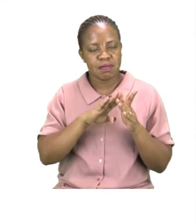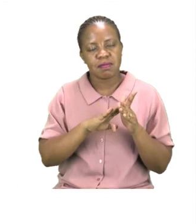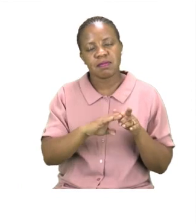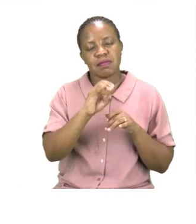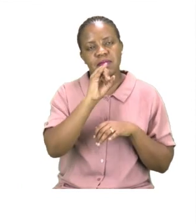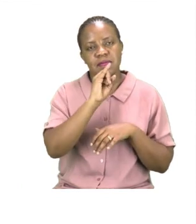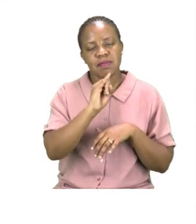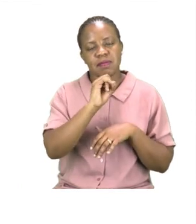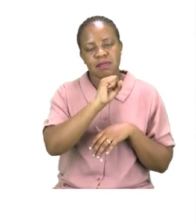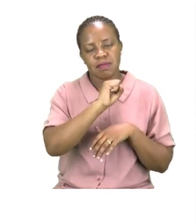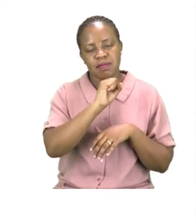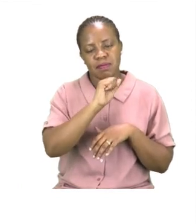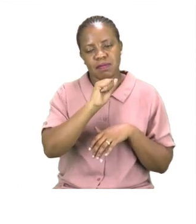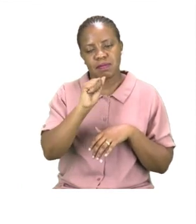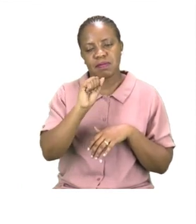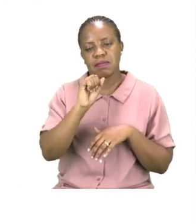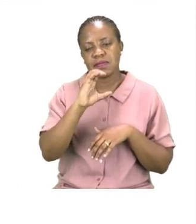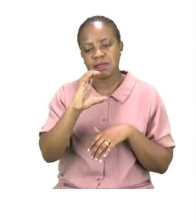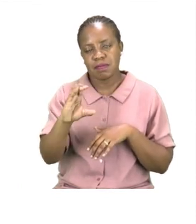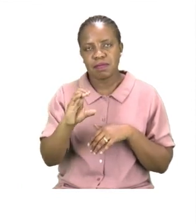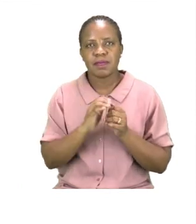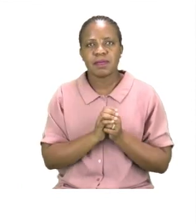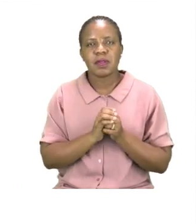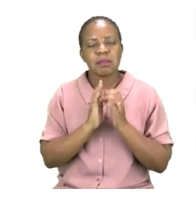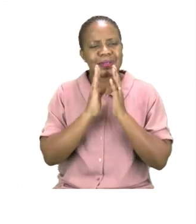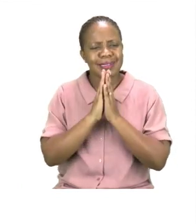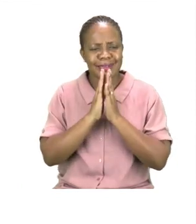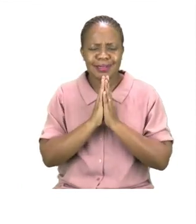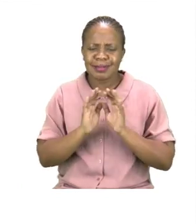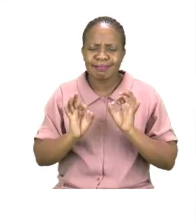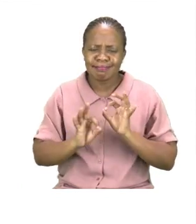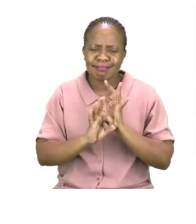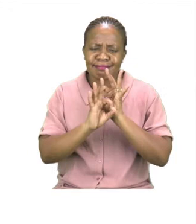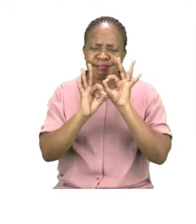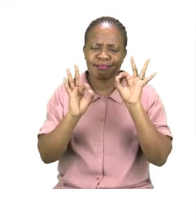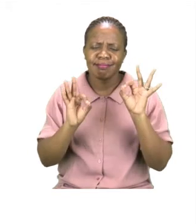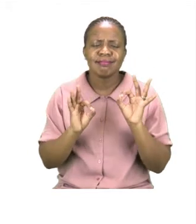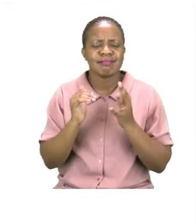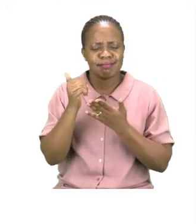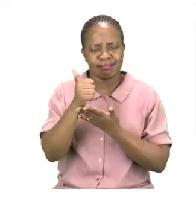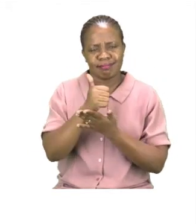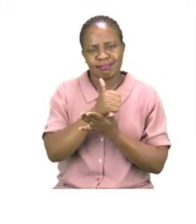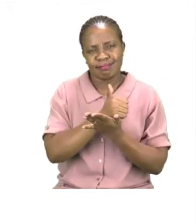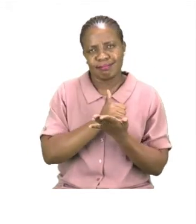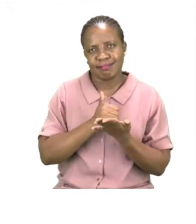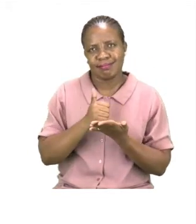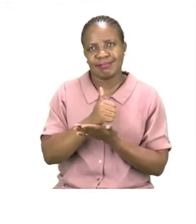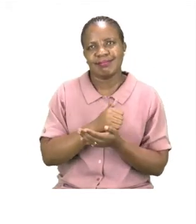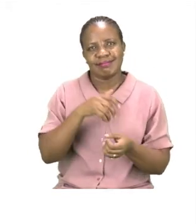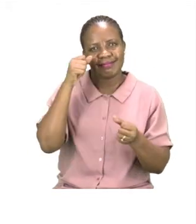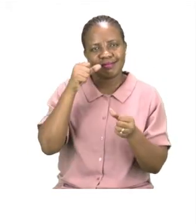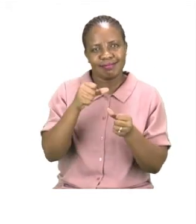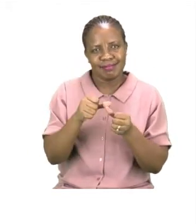and make it as beautiful as possible. Remember when you are colouring